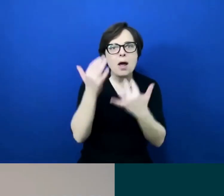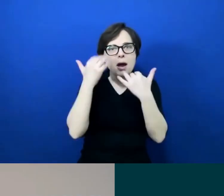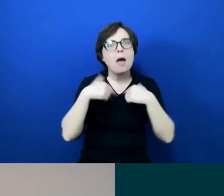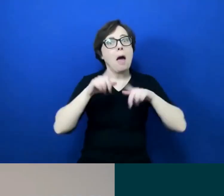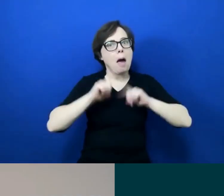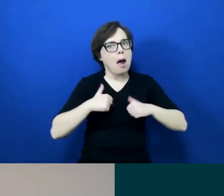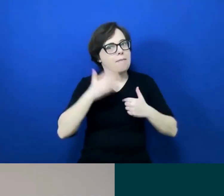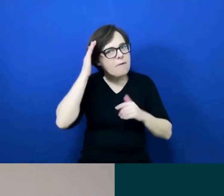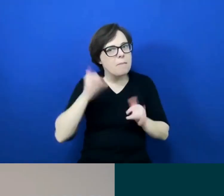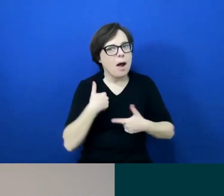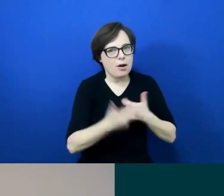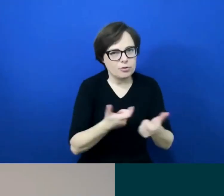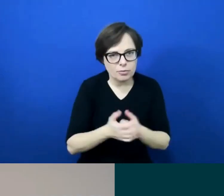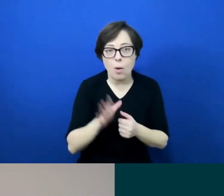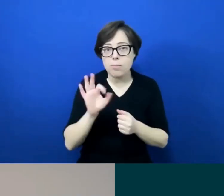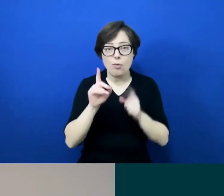for action,